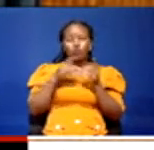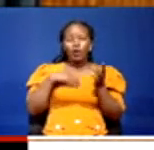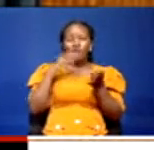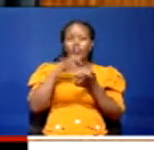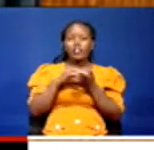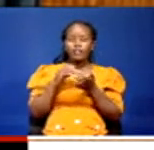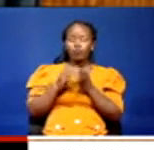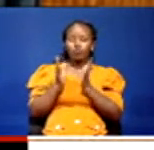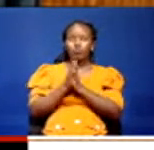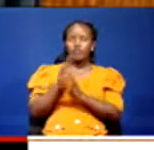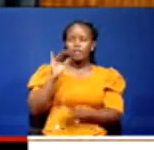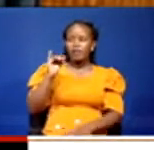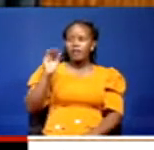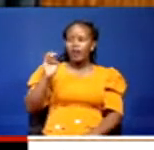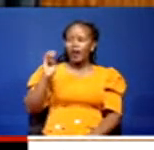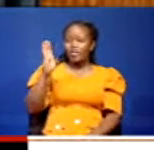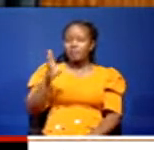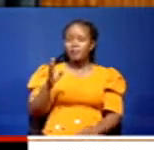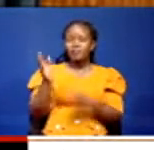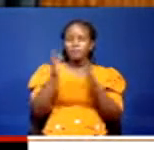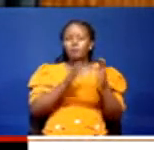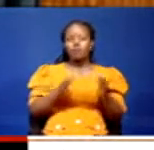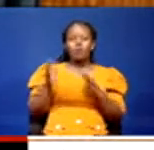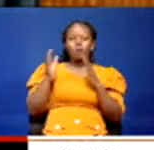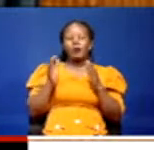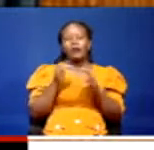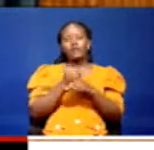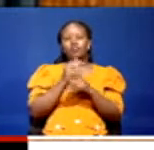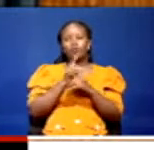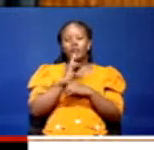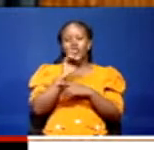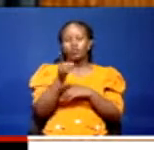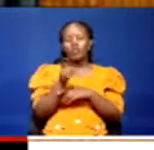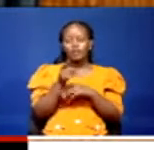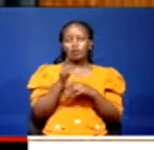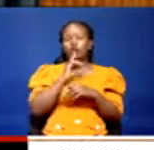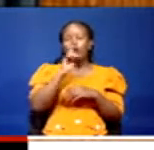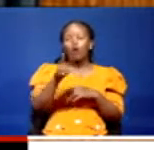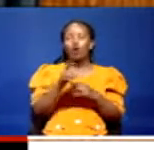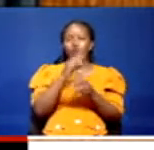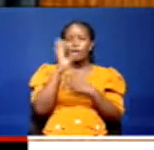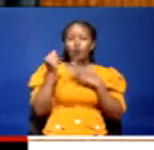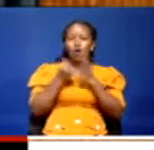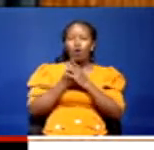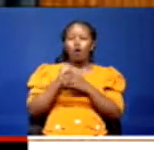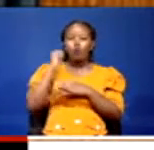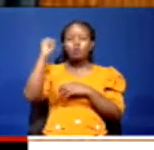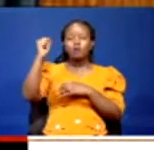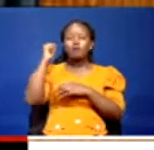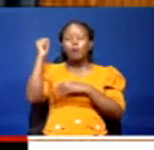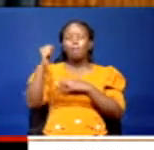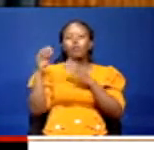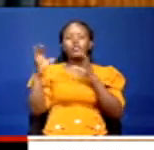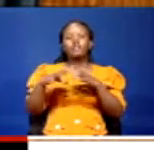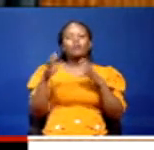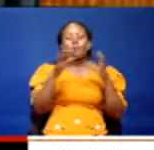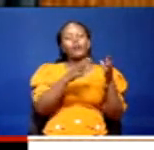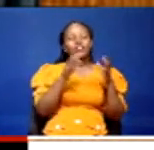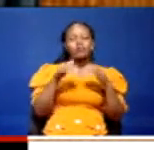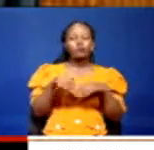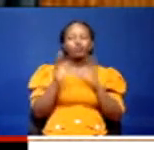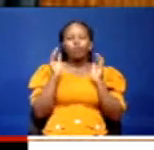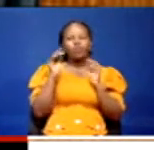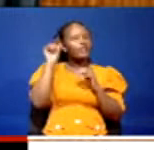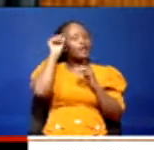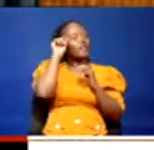Commission seeking to to obligate political parties to ensure the two-thirds gender principle is observed in their political party